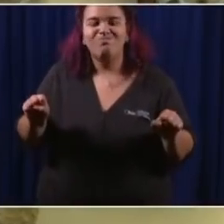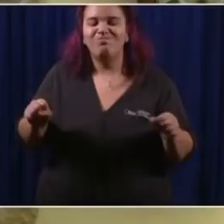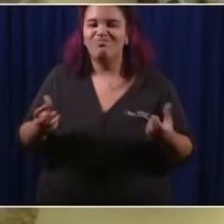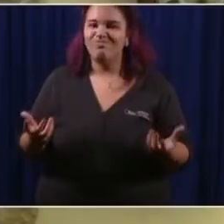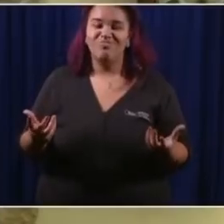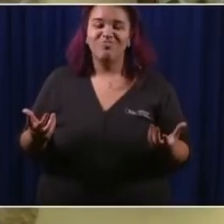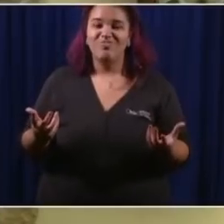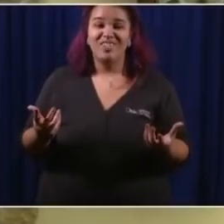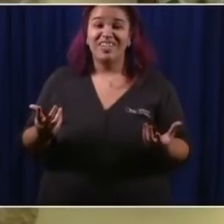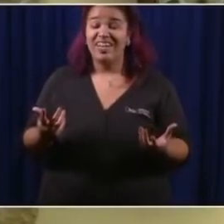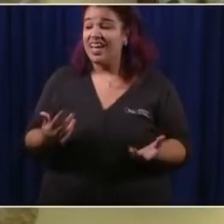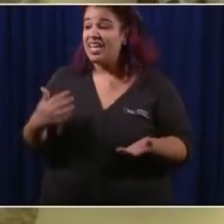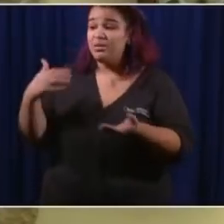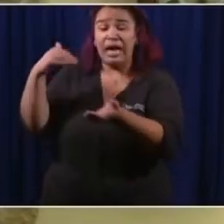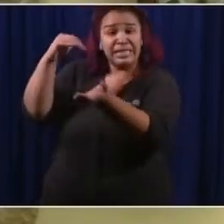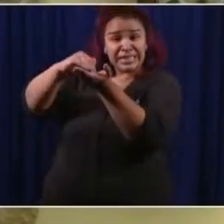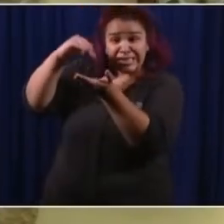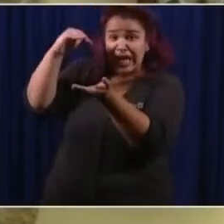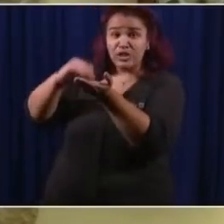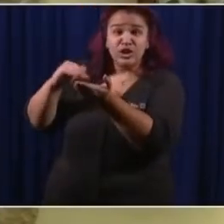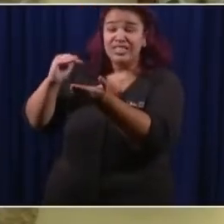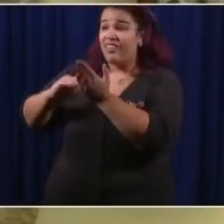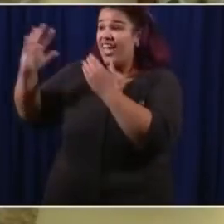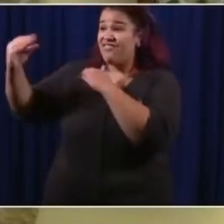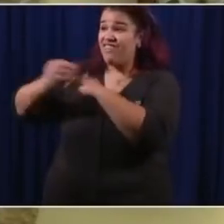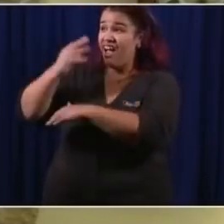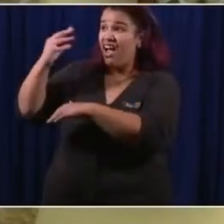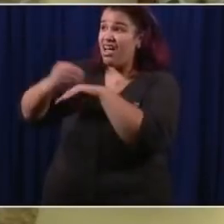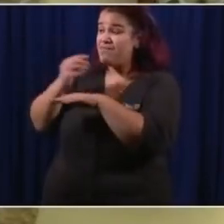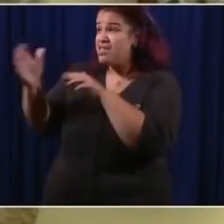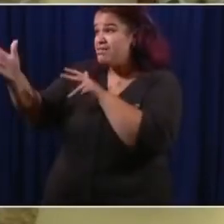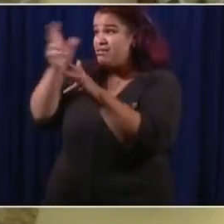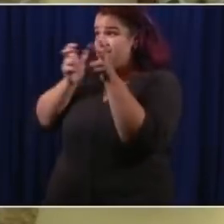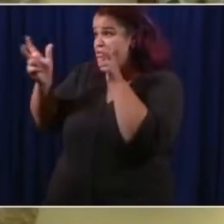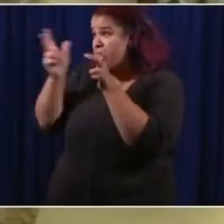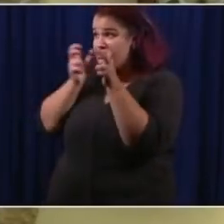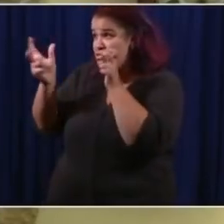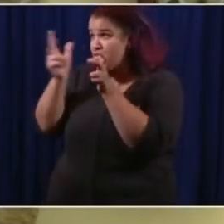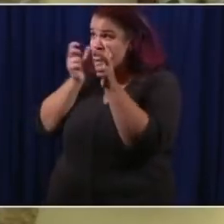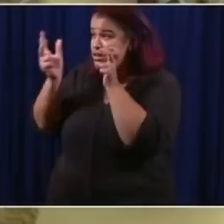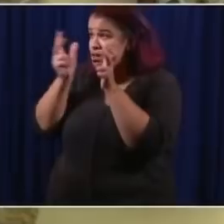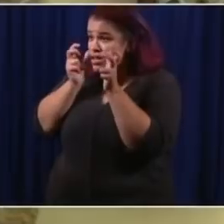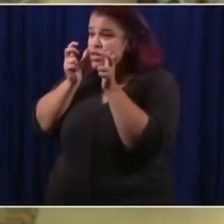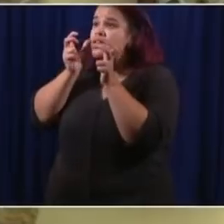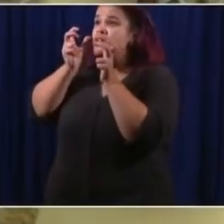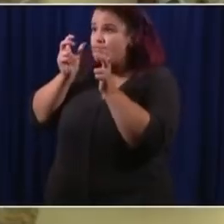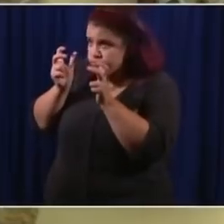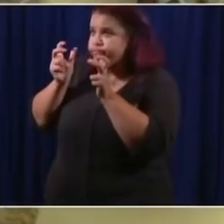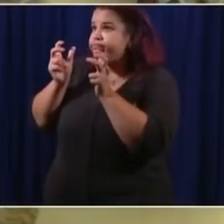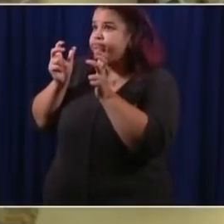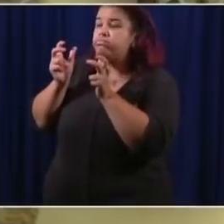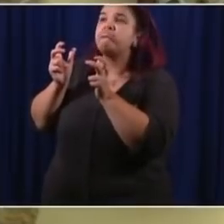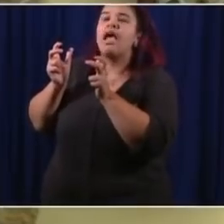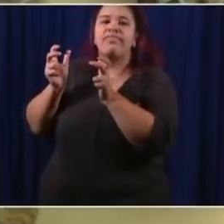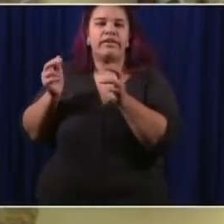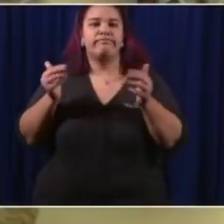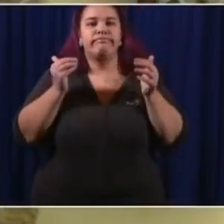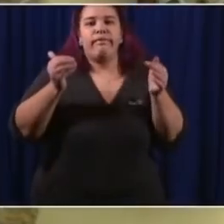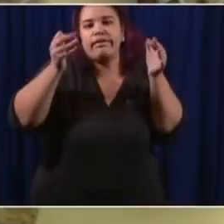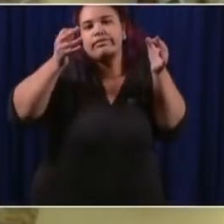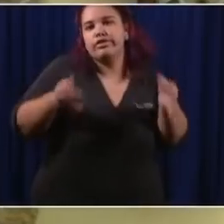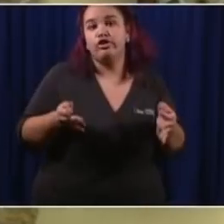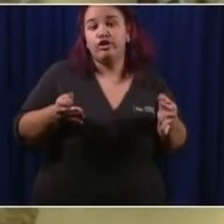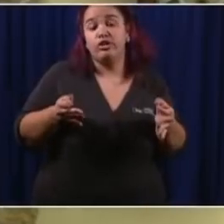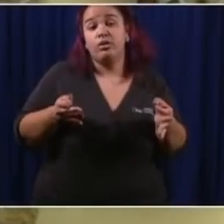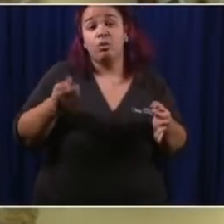get from the health community. And it's made with my dedication and my commitment to the people of the